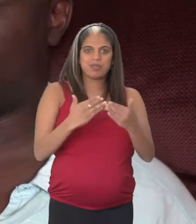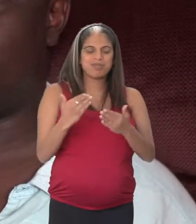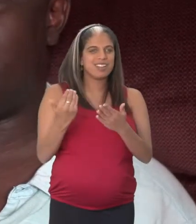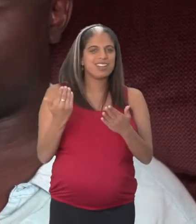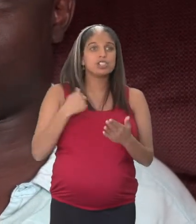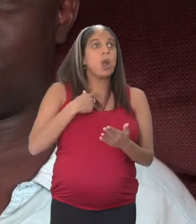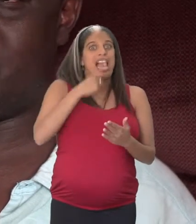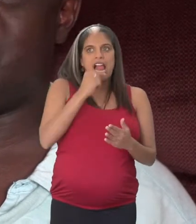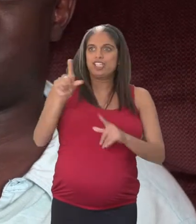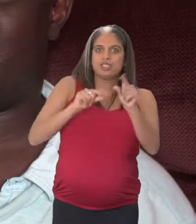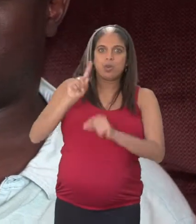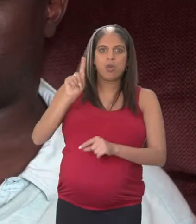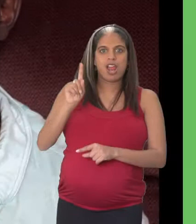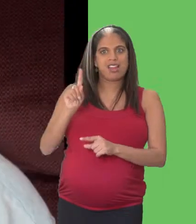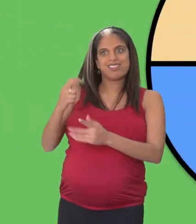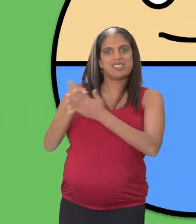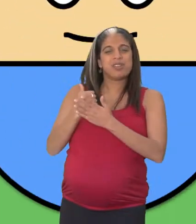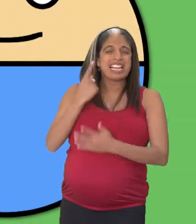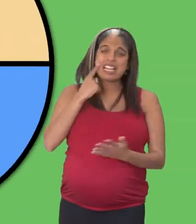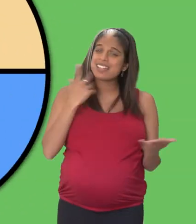get who to help you. It's easier.